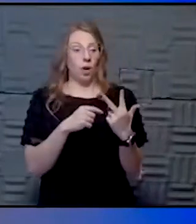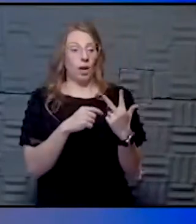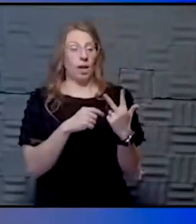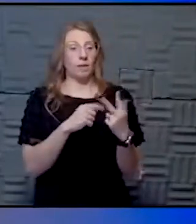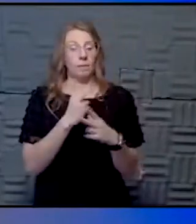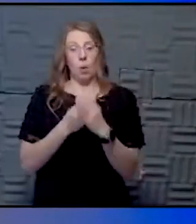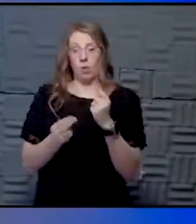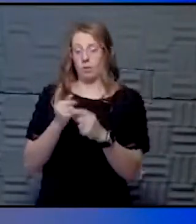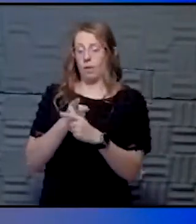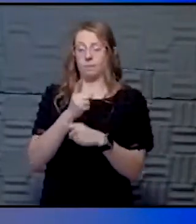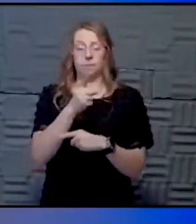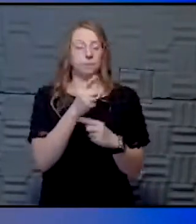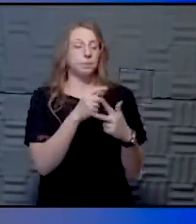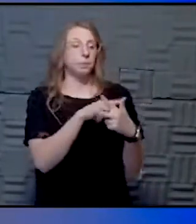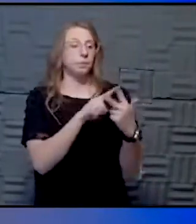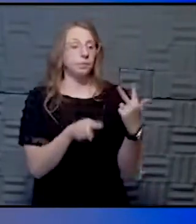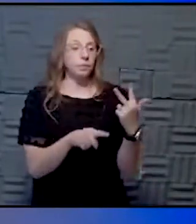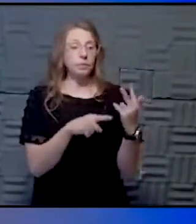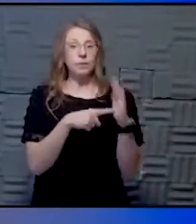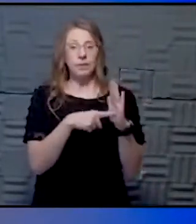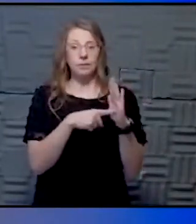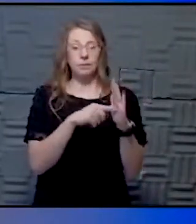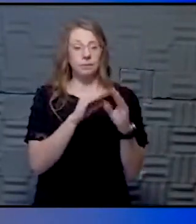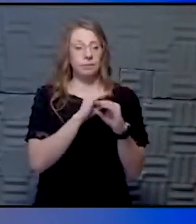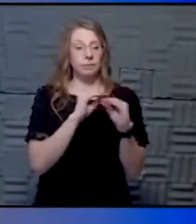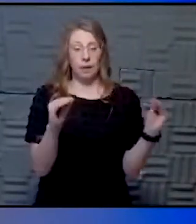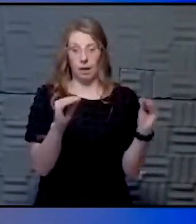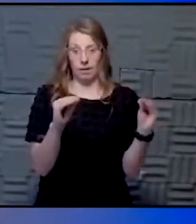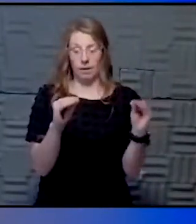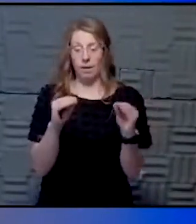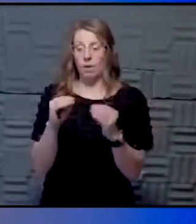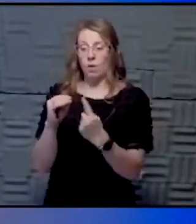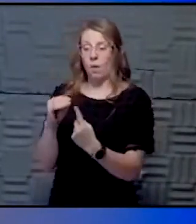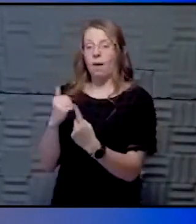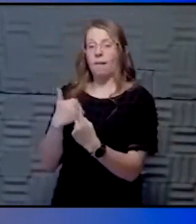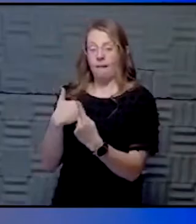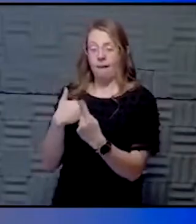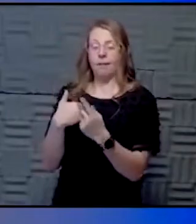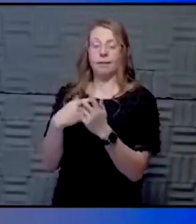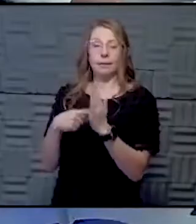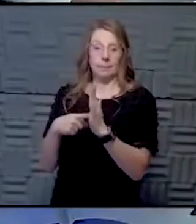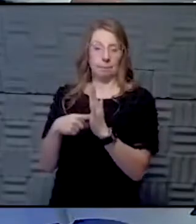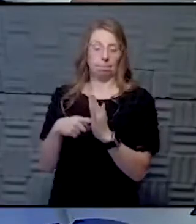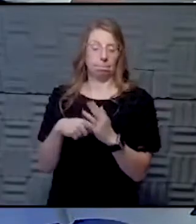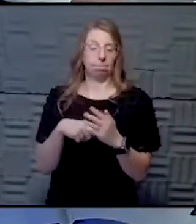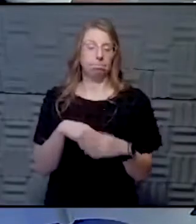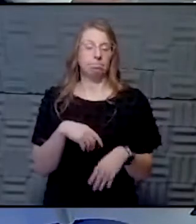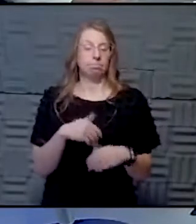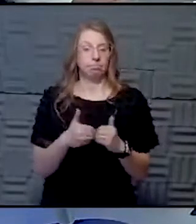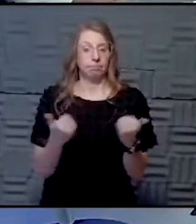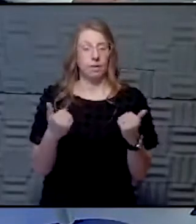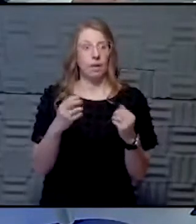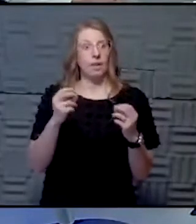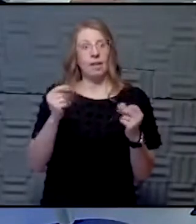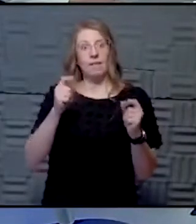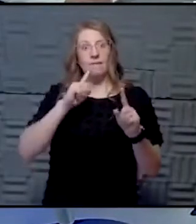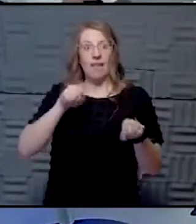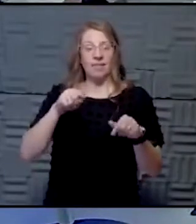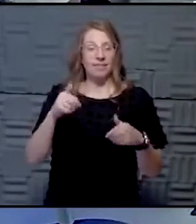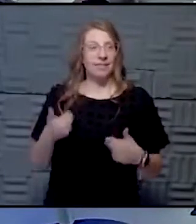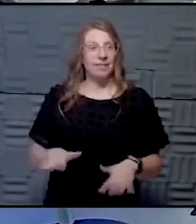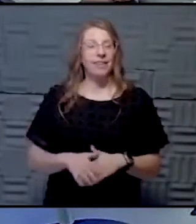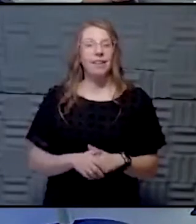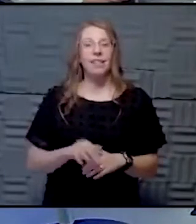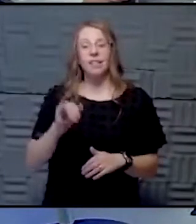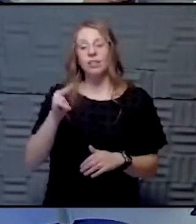found on admission testing, and 1 had symptoms. All right. Okay, that was quick. Okay, so